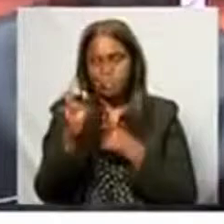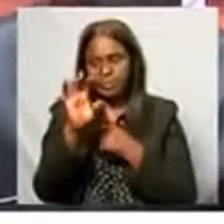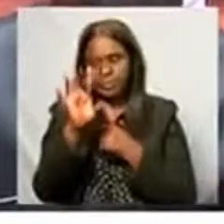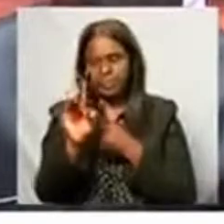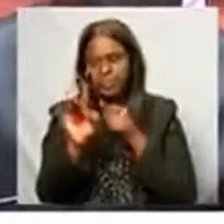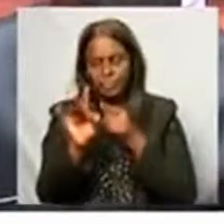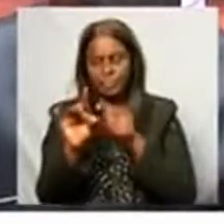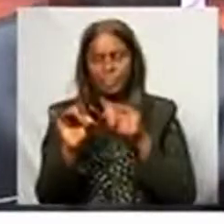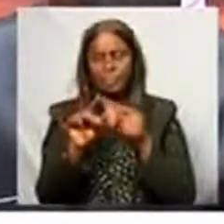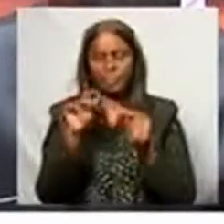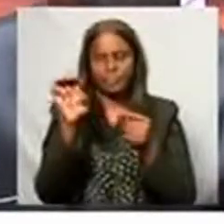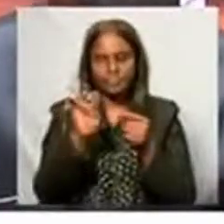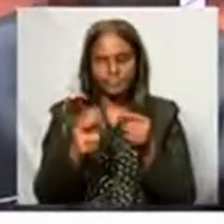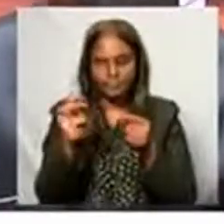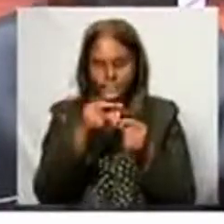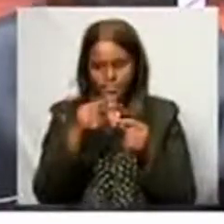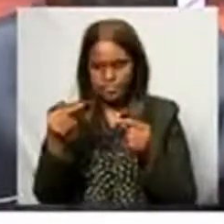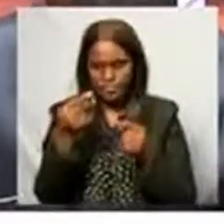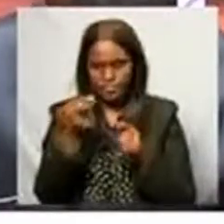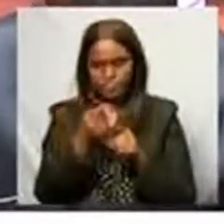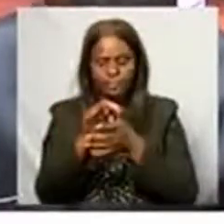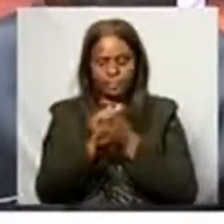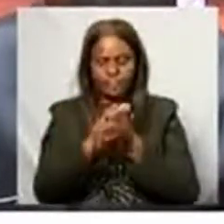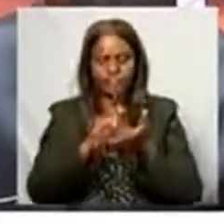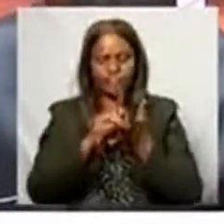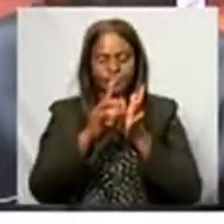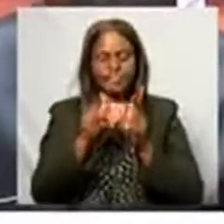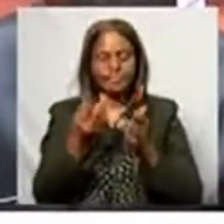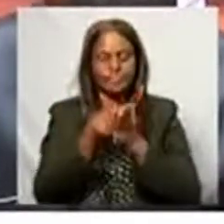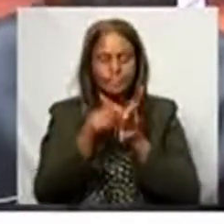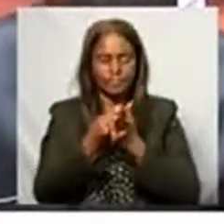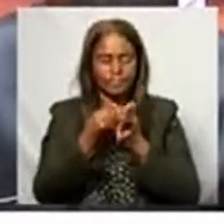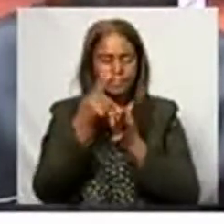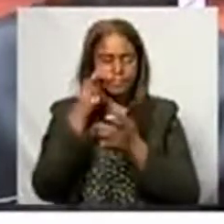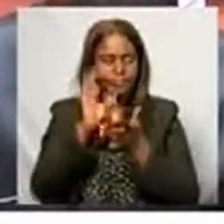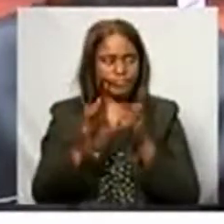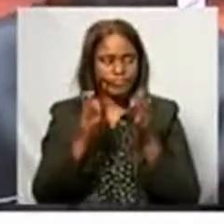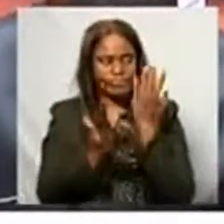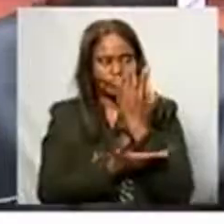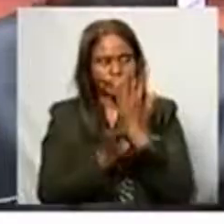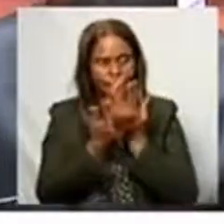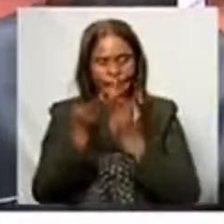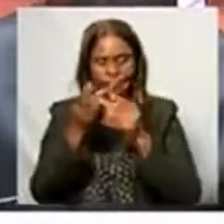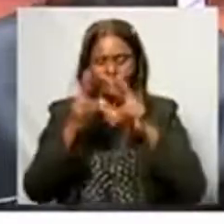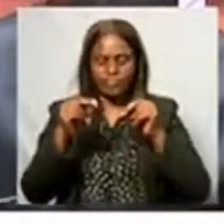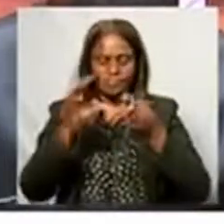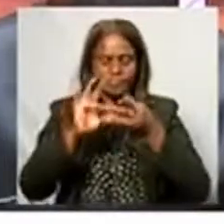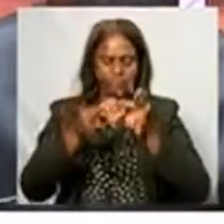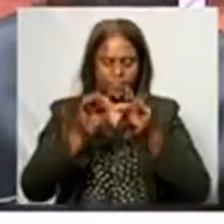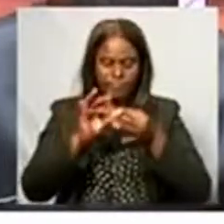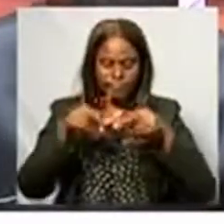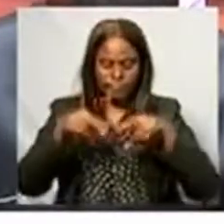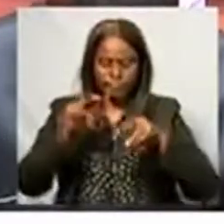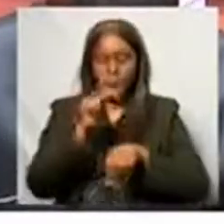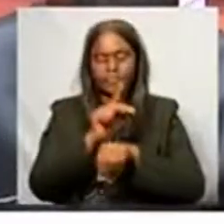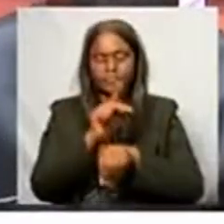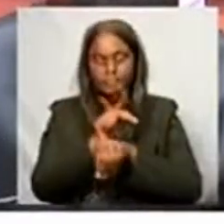1,408 euros from cooperating partners for funding of improved rural connectivity road